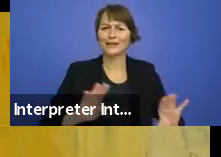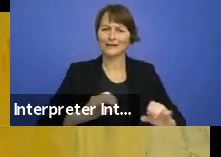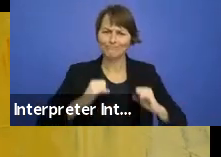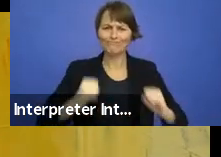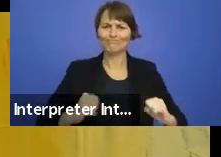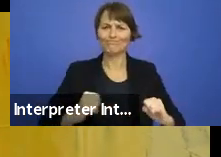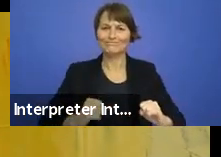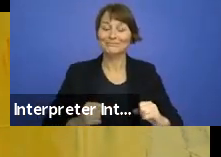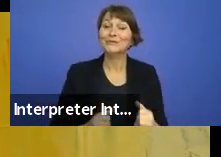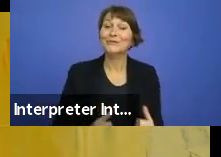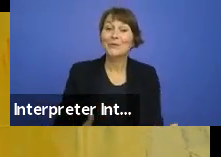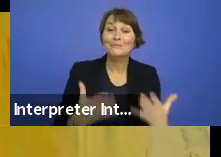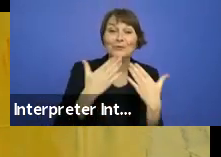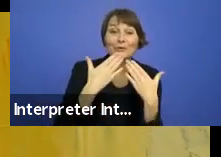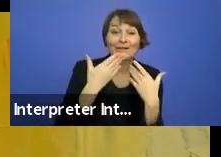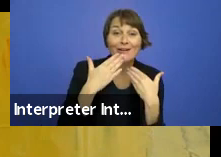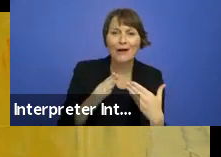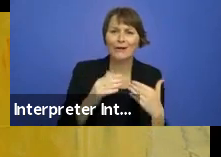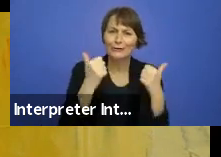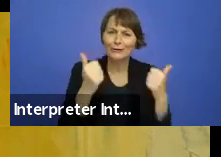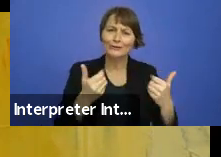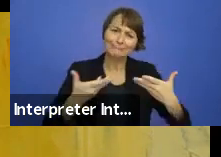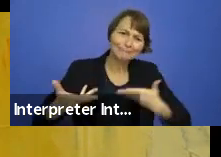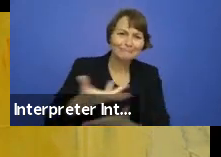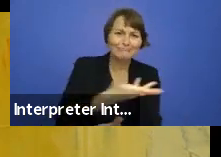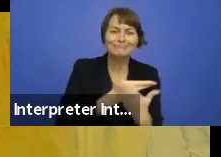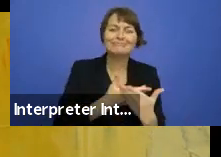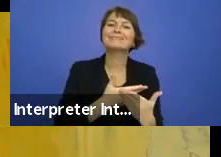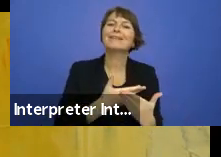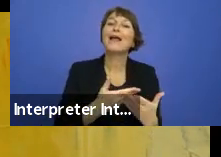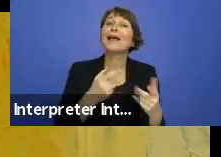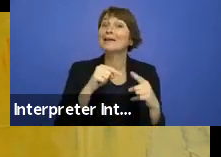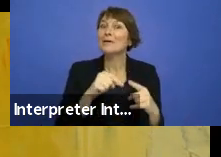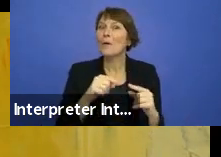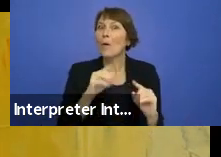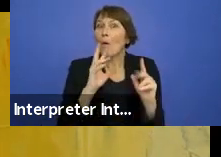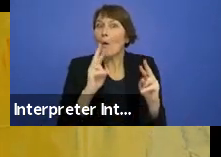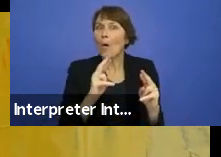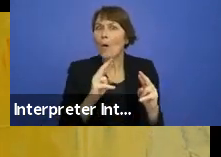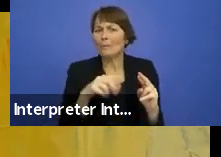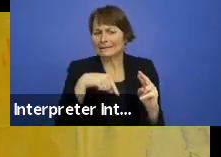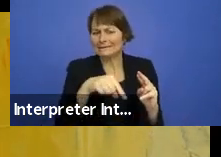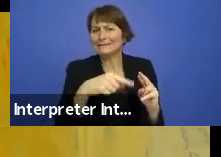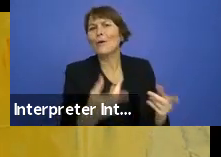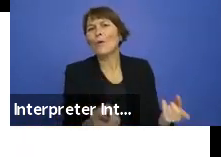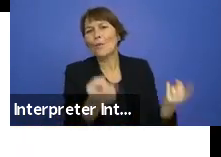Diskussionen und lade Sie herzlich ein, recht bald dann nach Sachsen zu kommen.